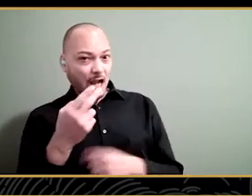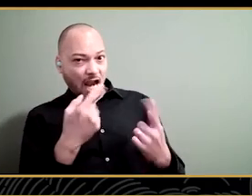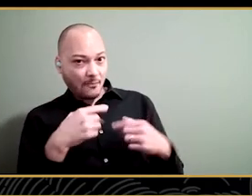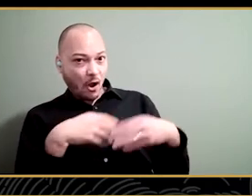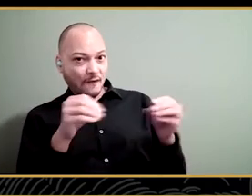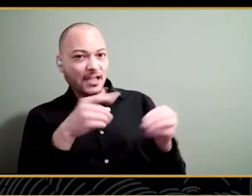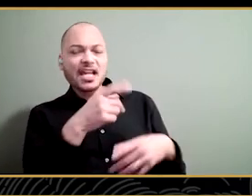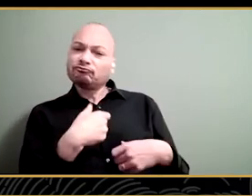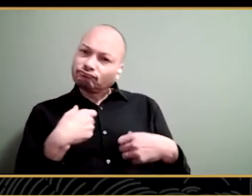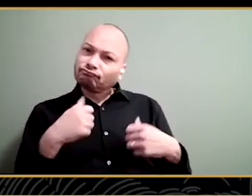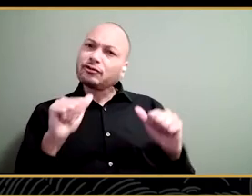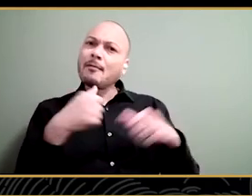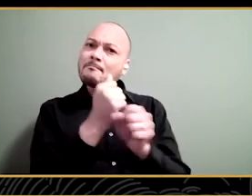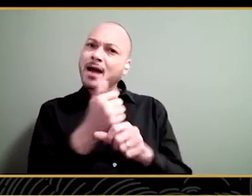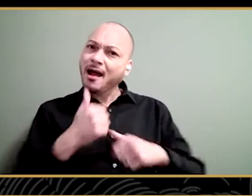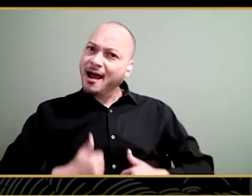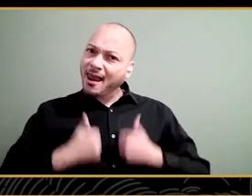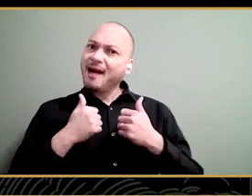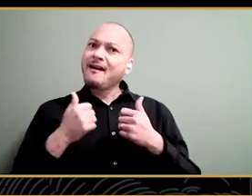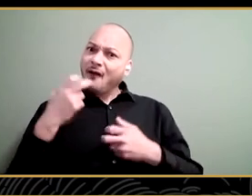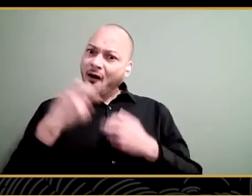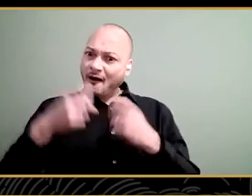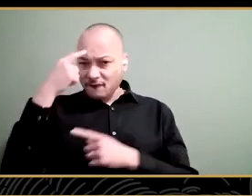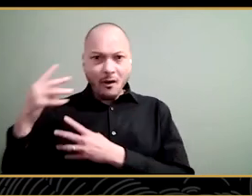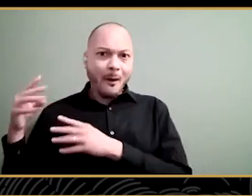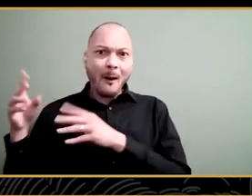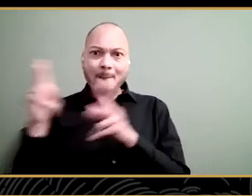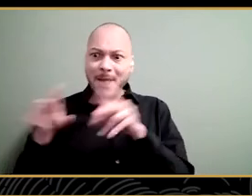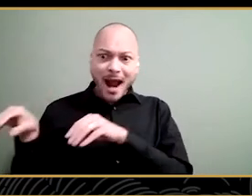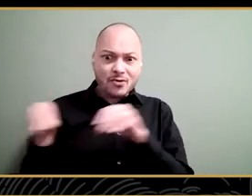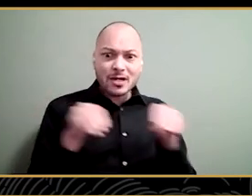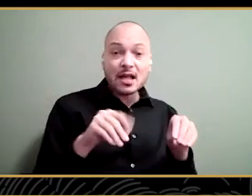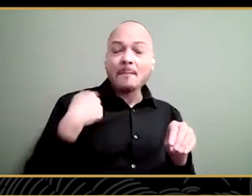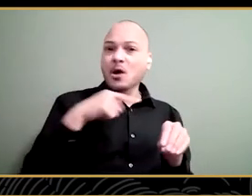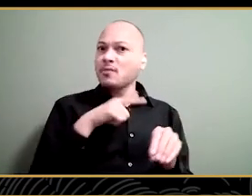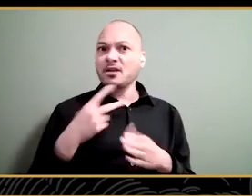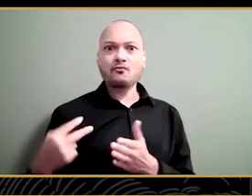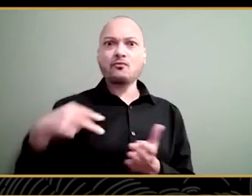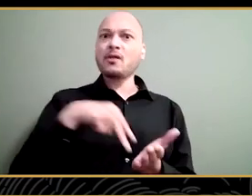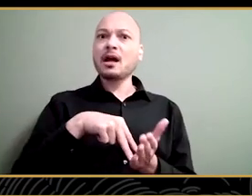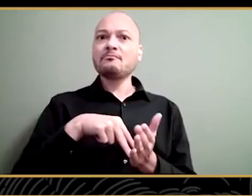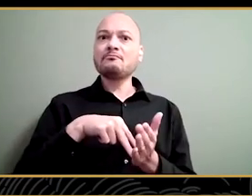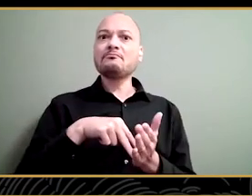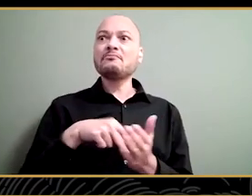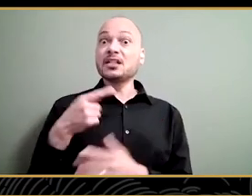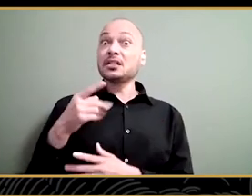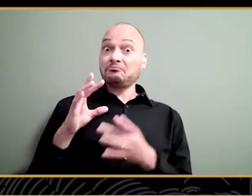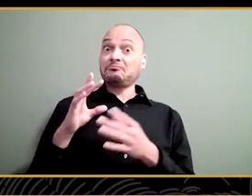He tried to make life hard for migrants But we rose up, she explains, and stopped him